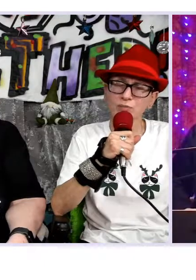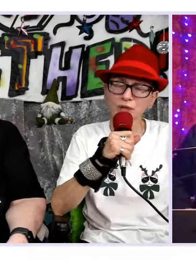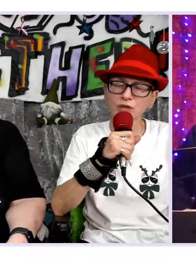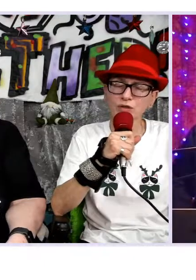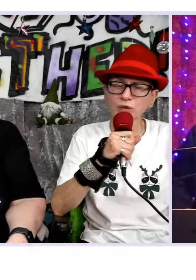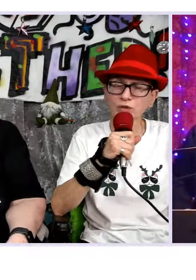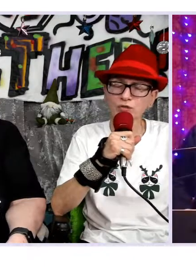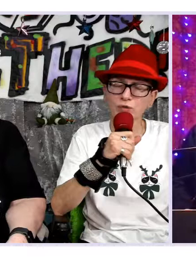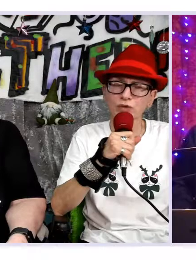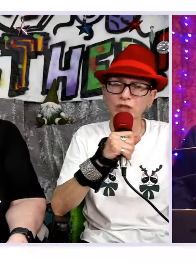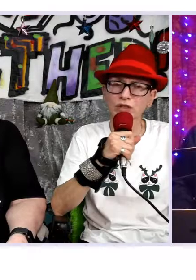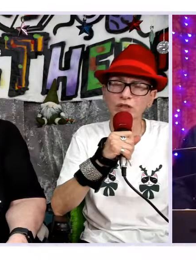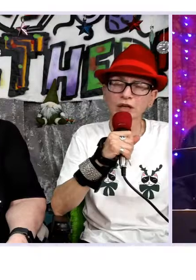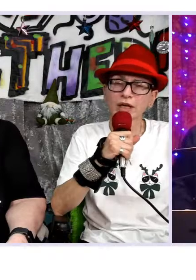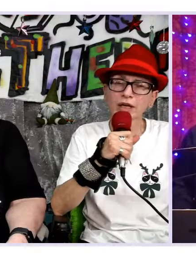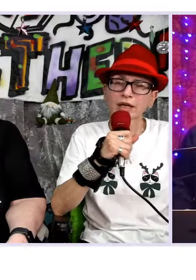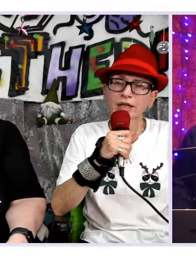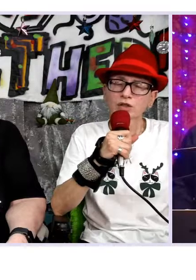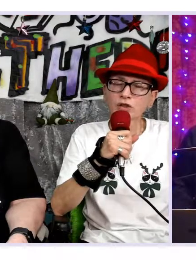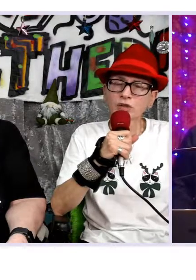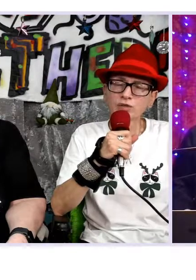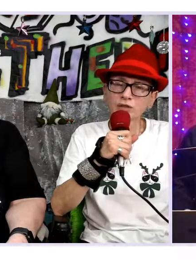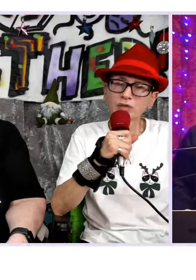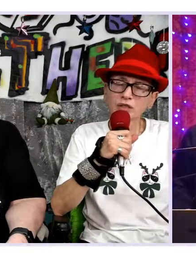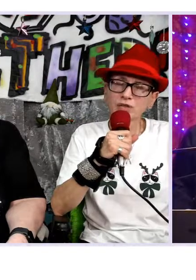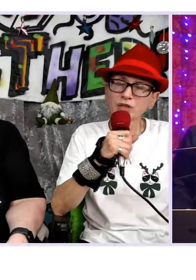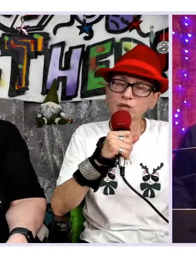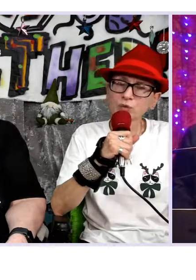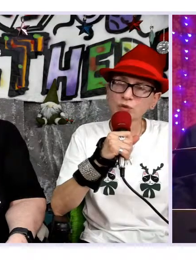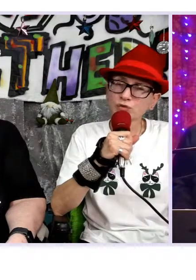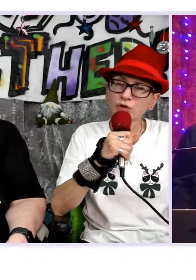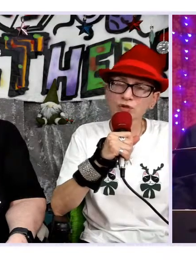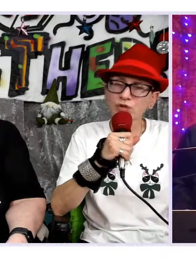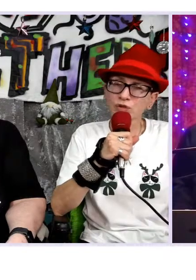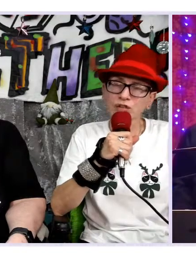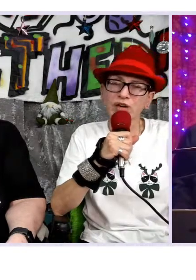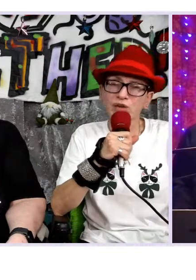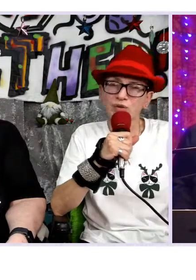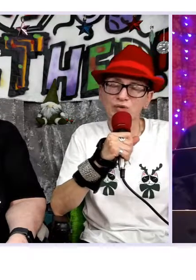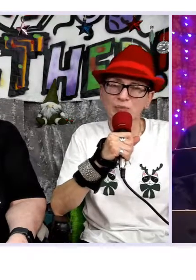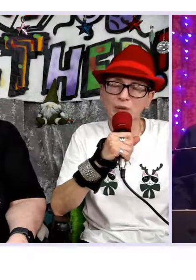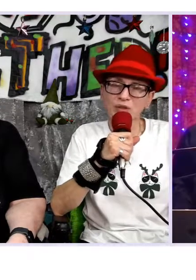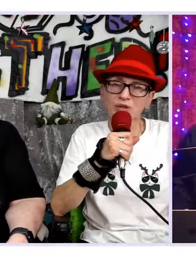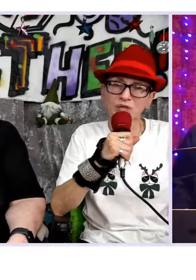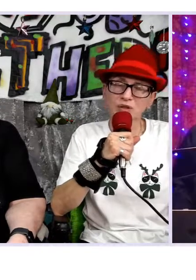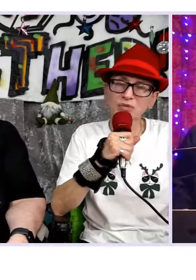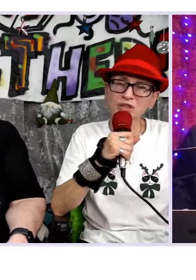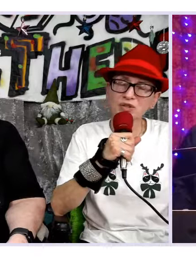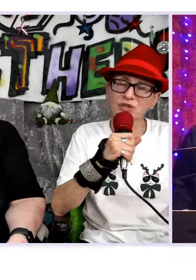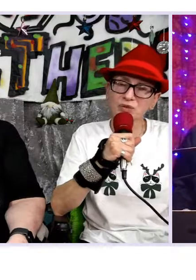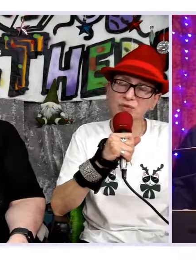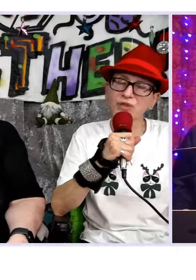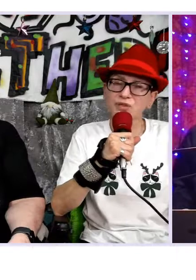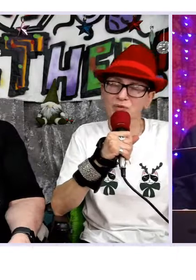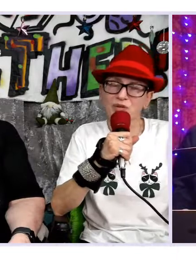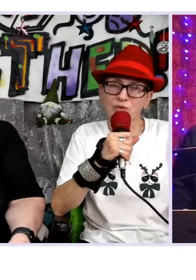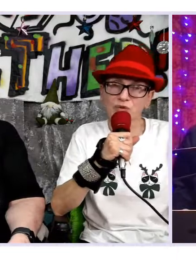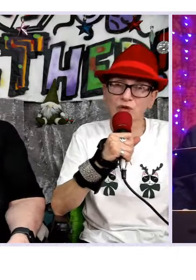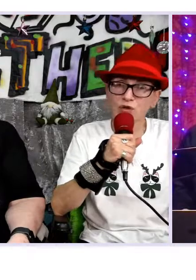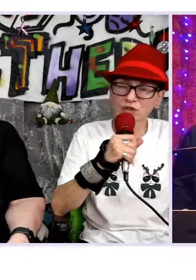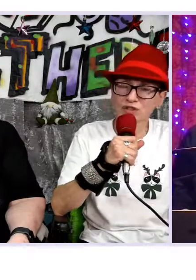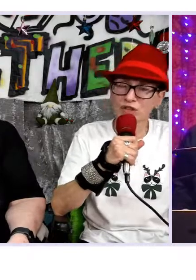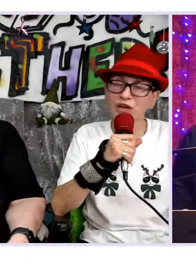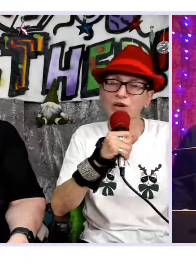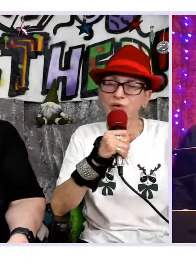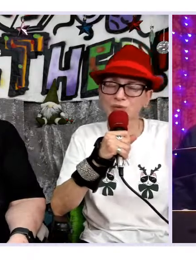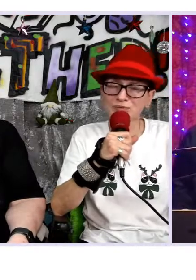Centre, I think back in 2014. You know, if somebody doesn't hit the water right, you can tell. You know, if somebody doesn't do 3 somersaults,